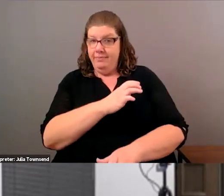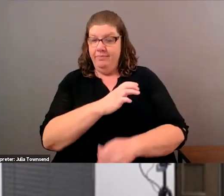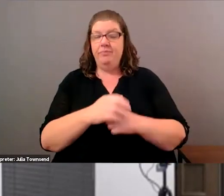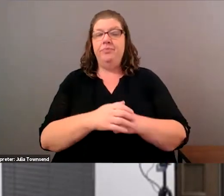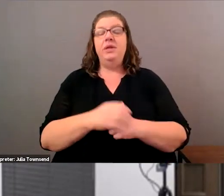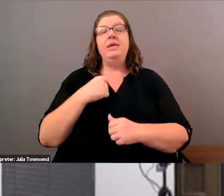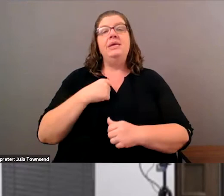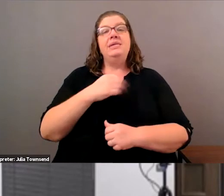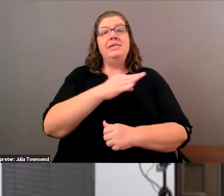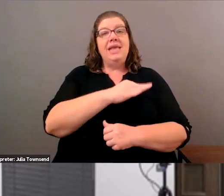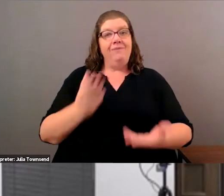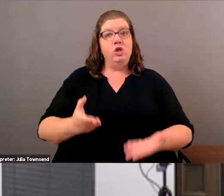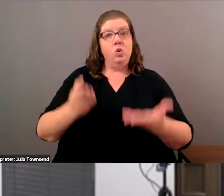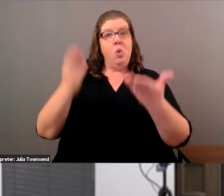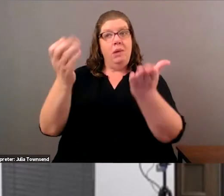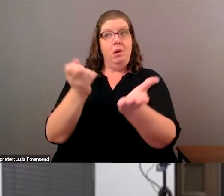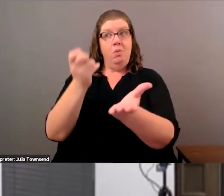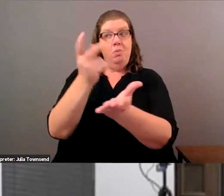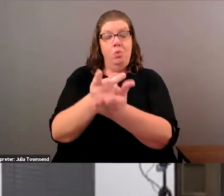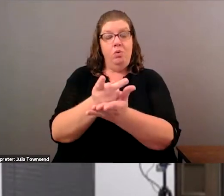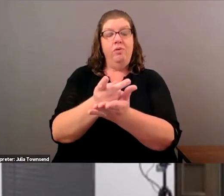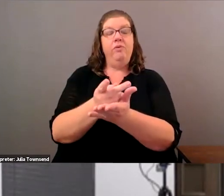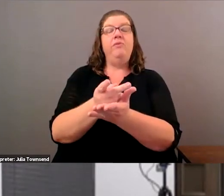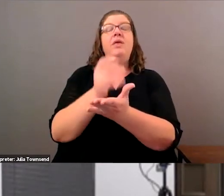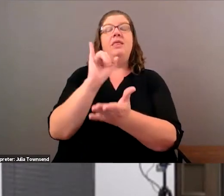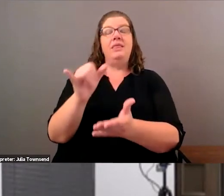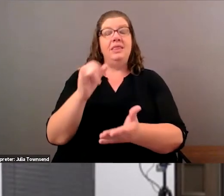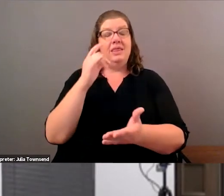recommending the board approve the resolution of